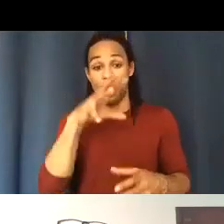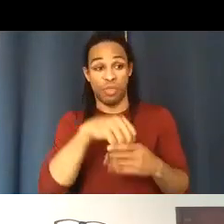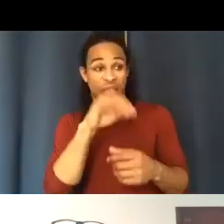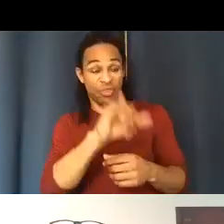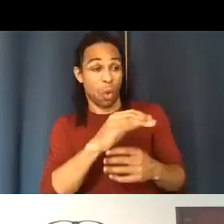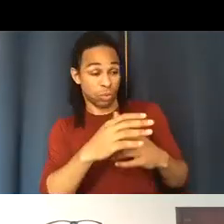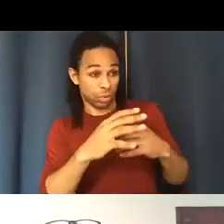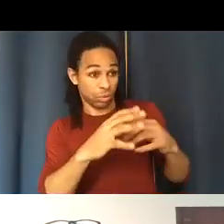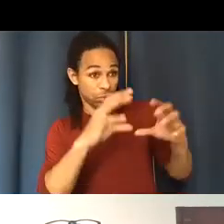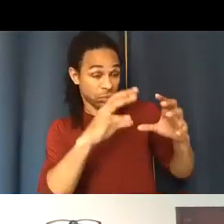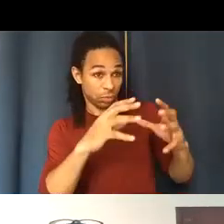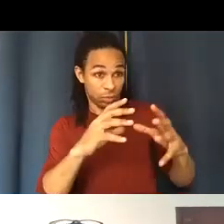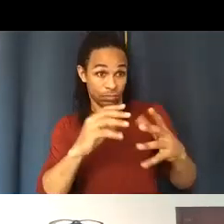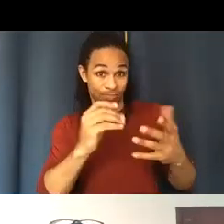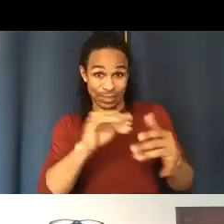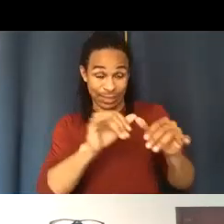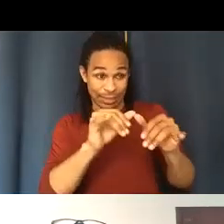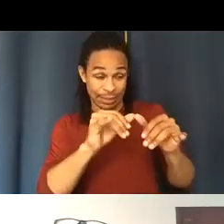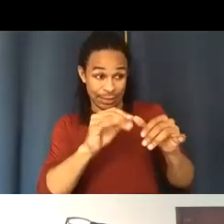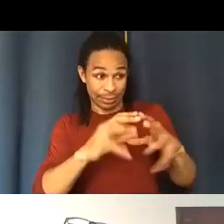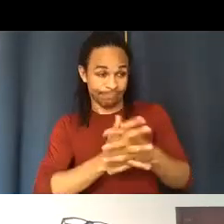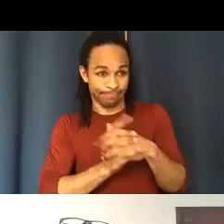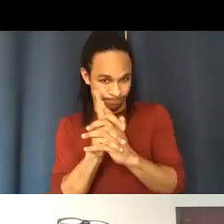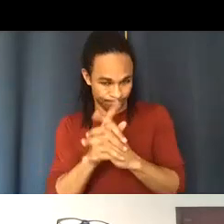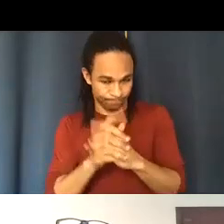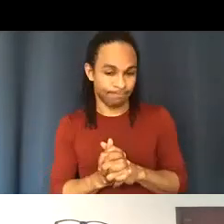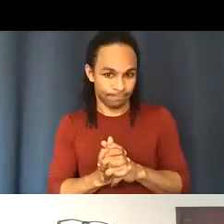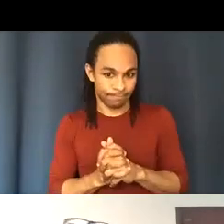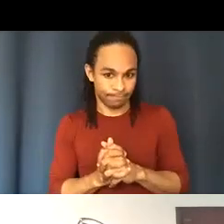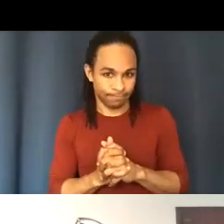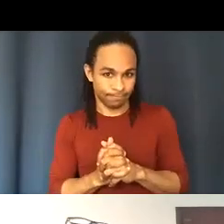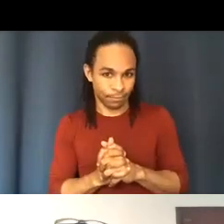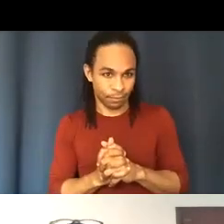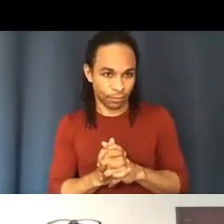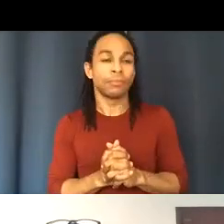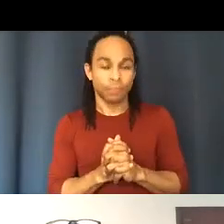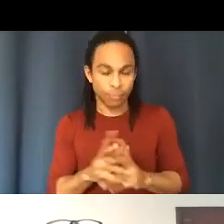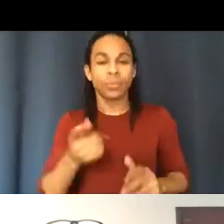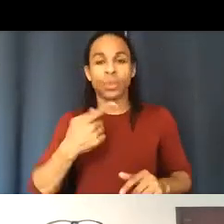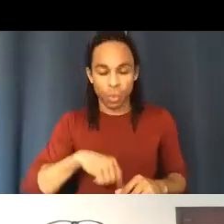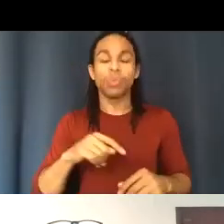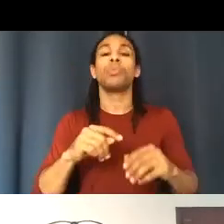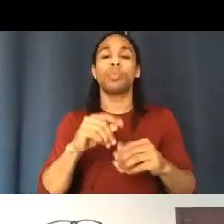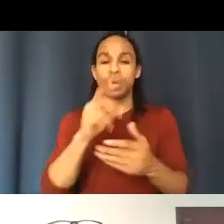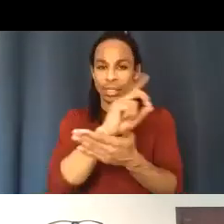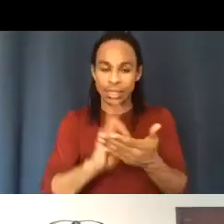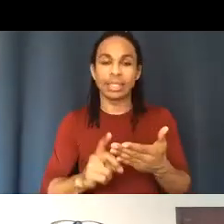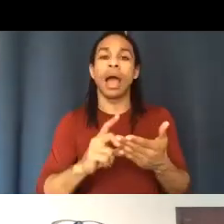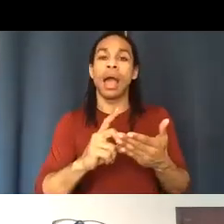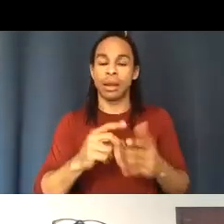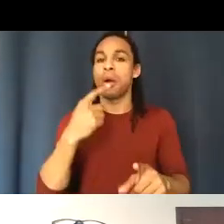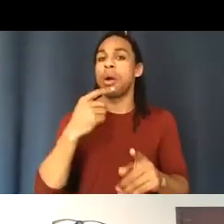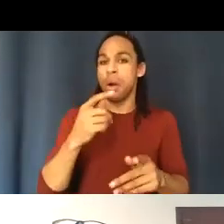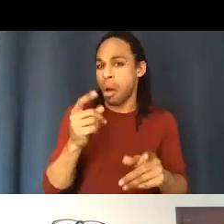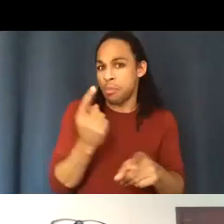we designed like a proper triage system, a two-step triage system in the hospital.